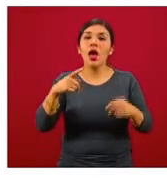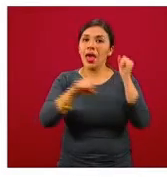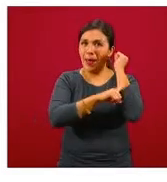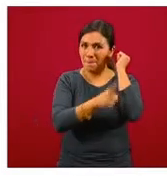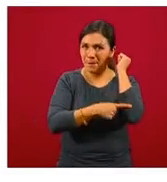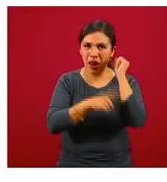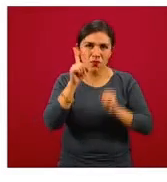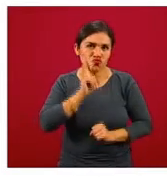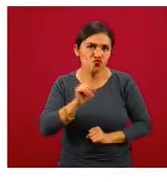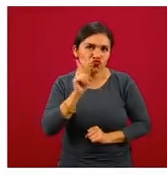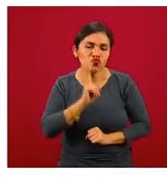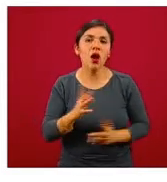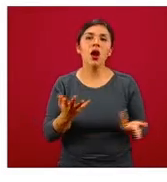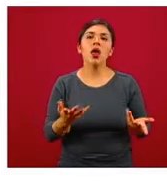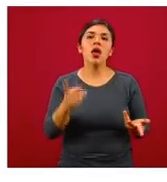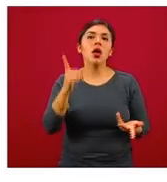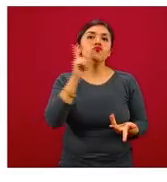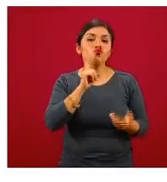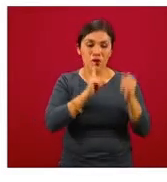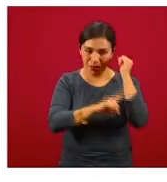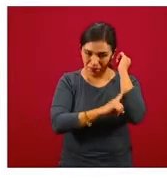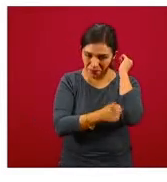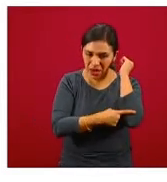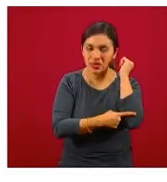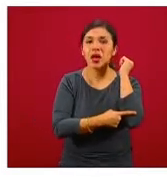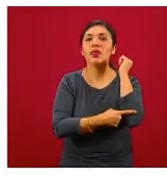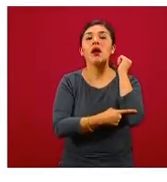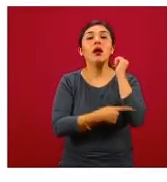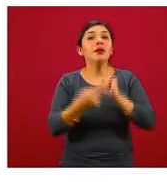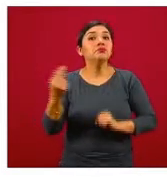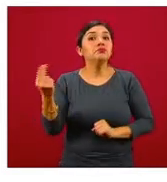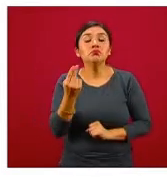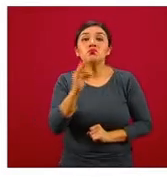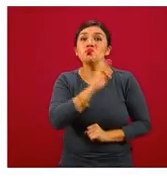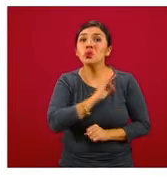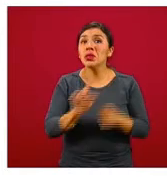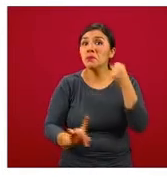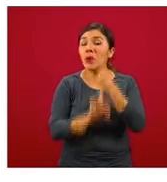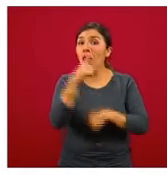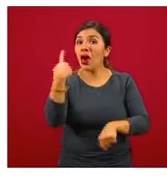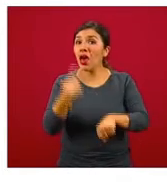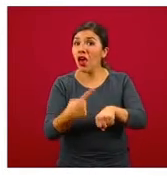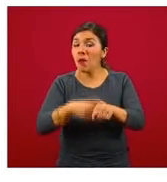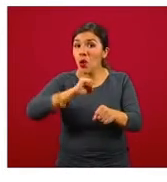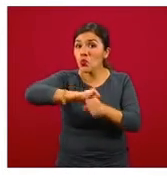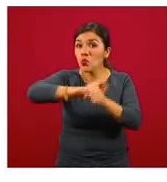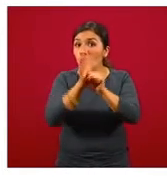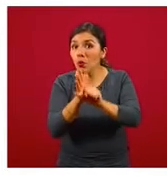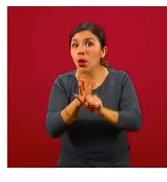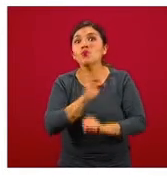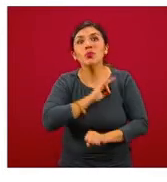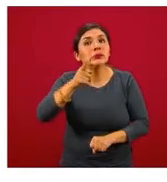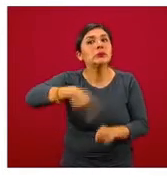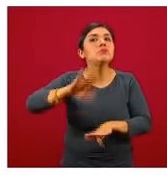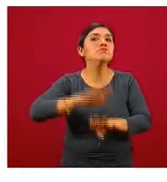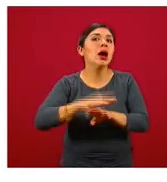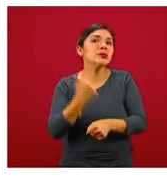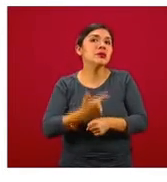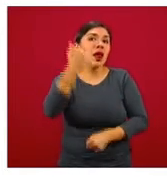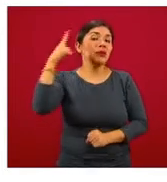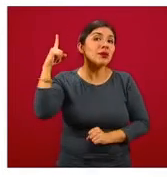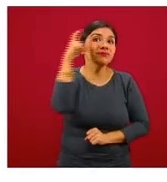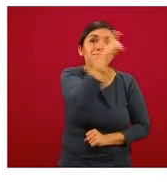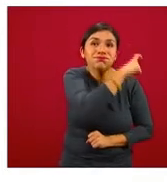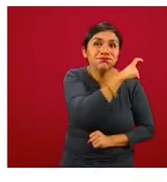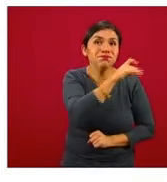embarazadas, women, las mujeres embarazadas que we puedan know that enfermar they de can get sick with coronavirus están en un coronavirus mayor and riesgo then de they presentar have a